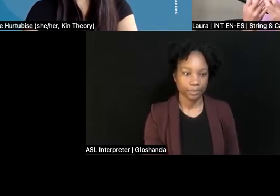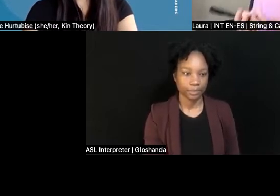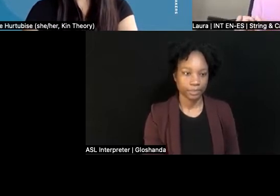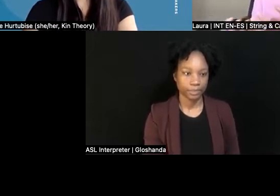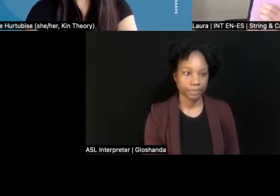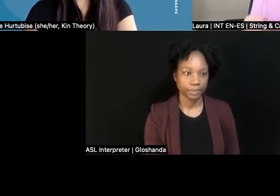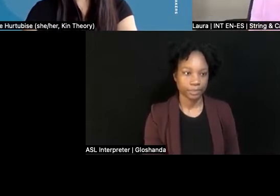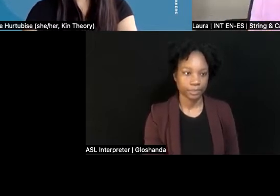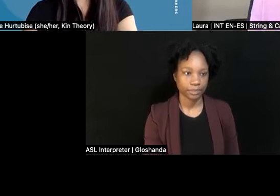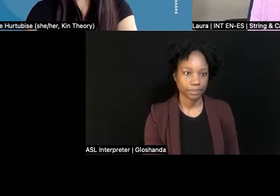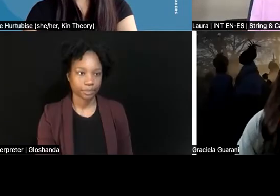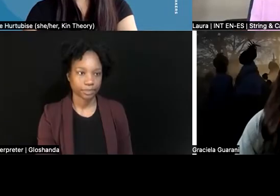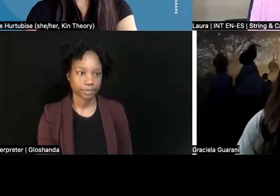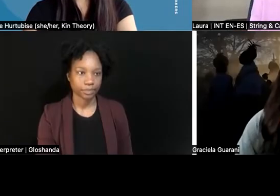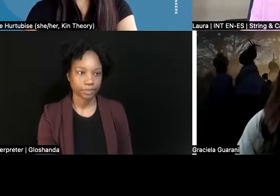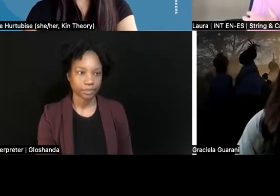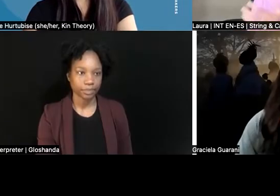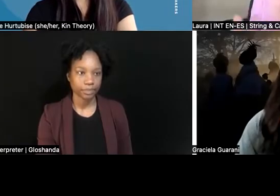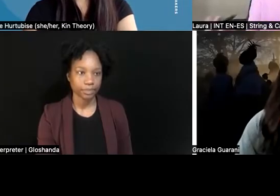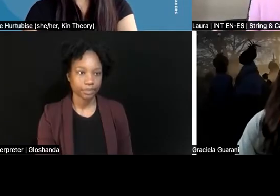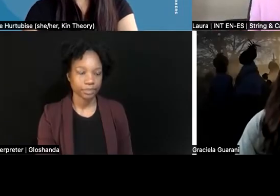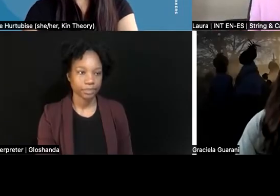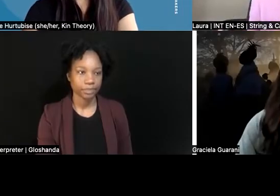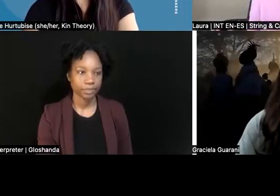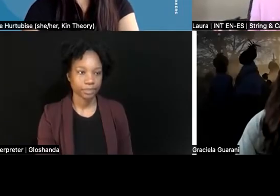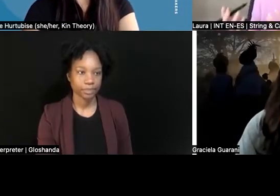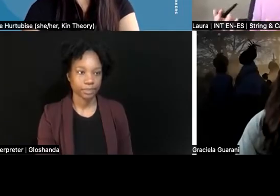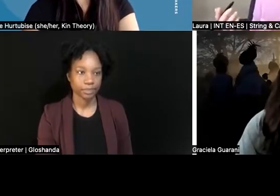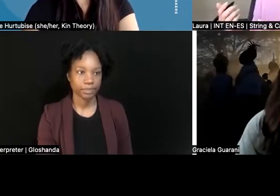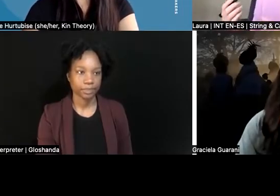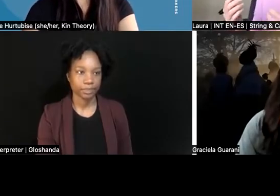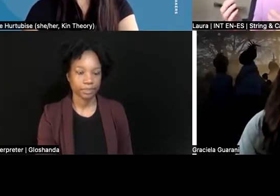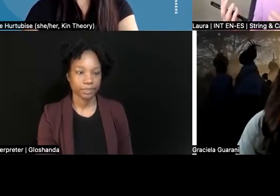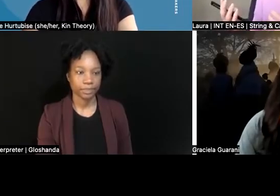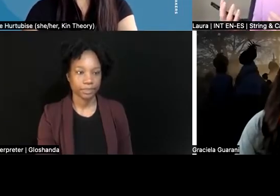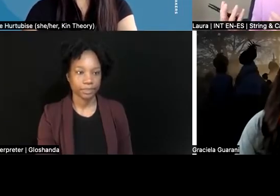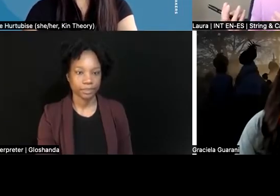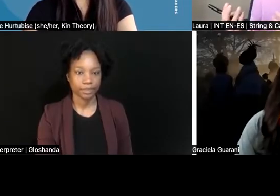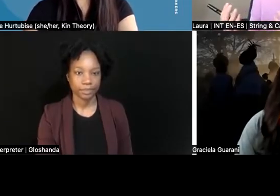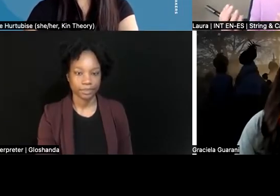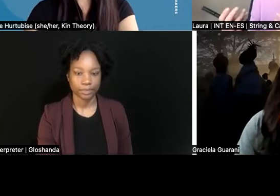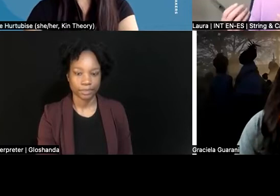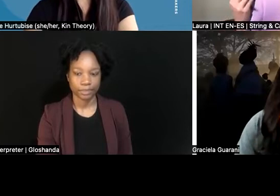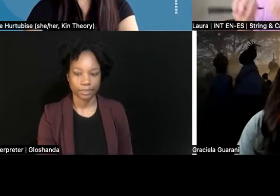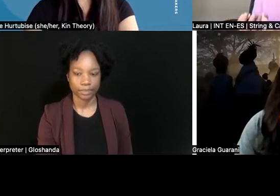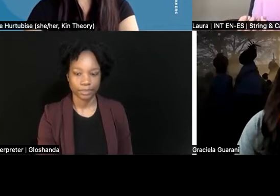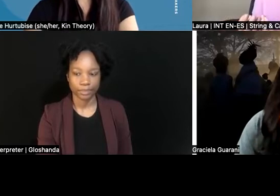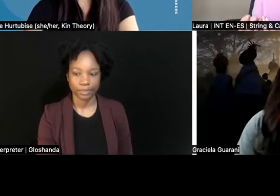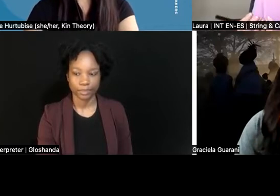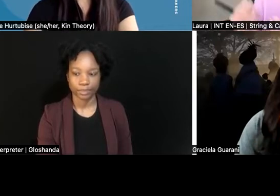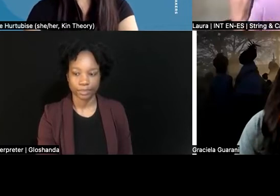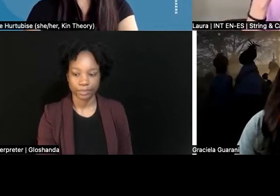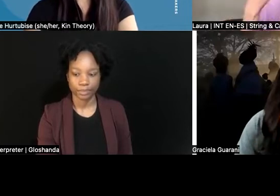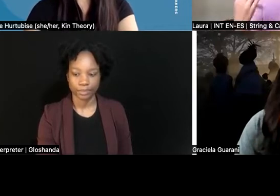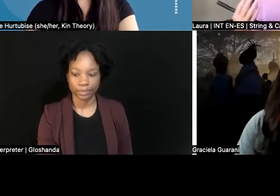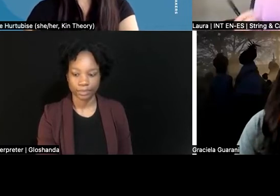in film because I wasn't seeing any examples of people in the industry who come from my